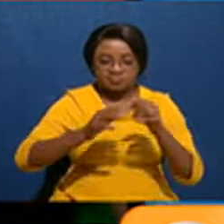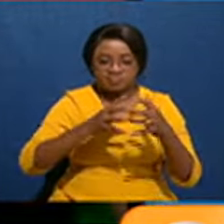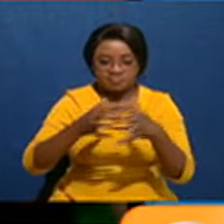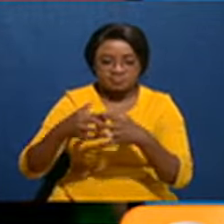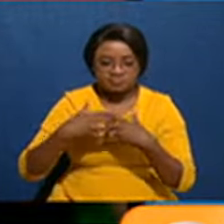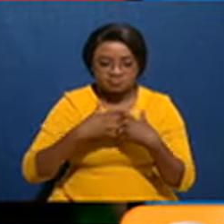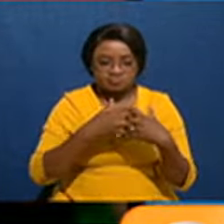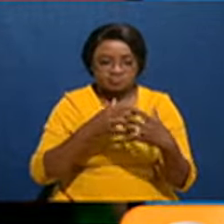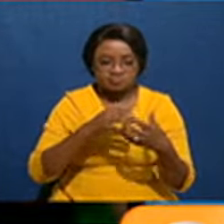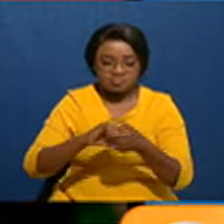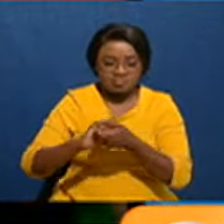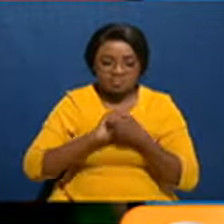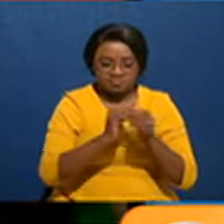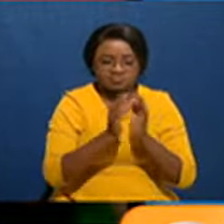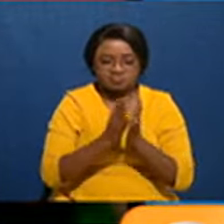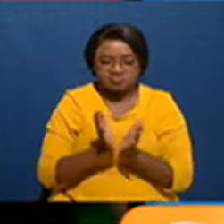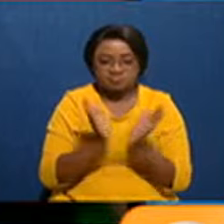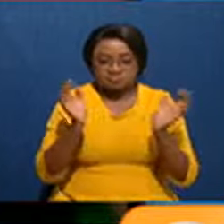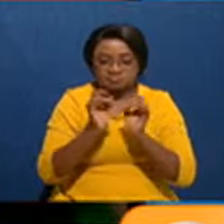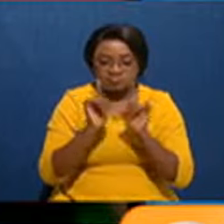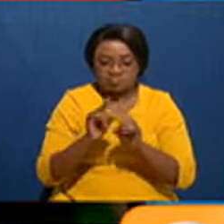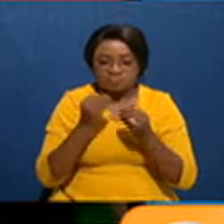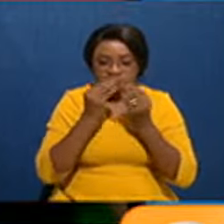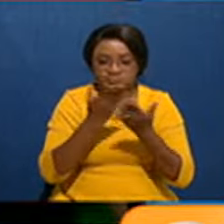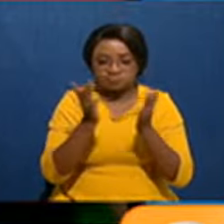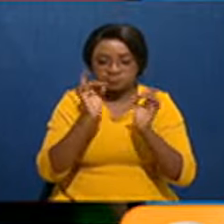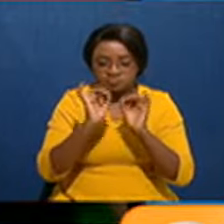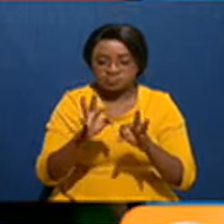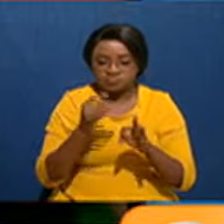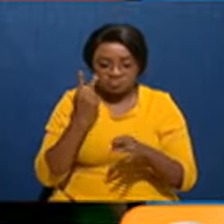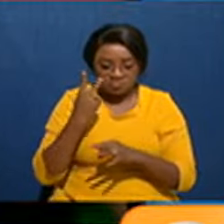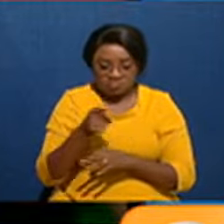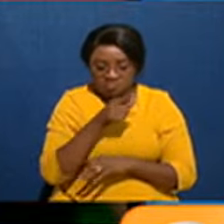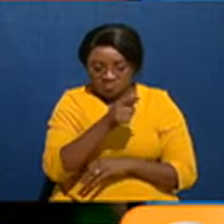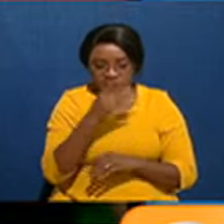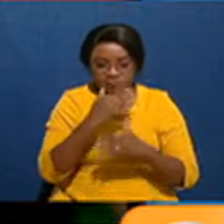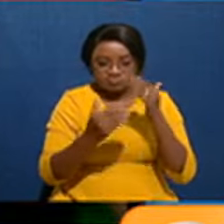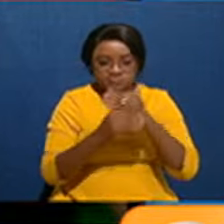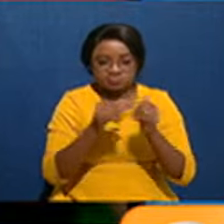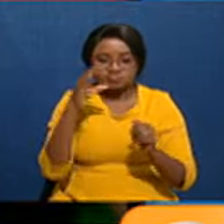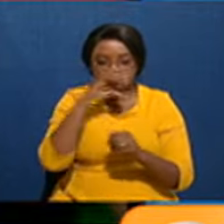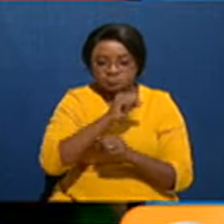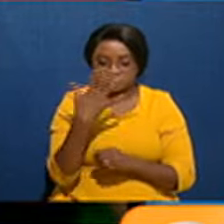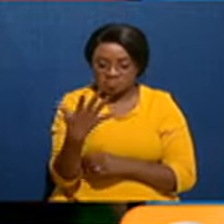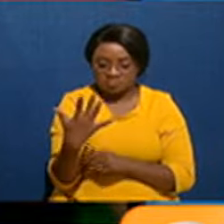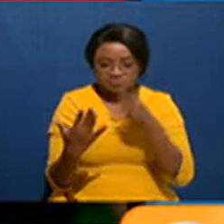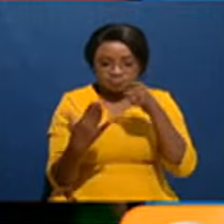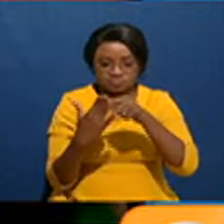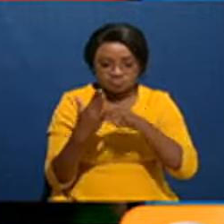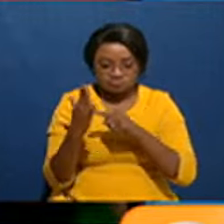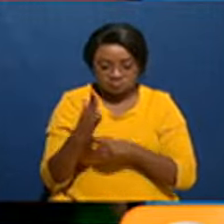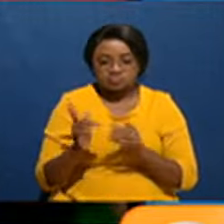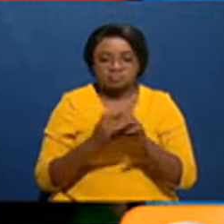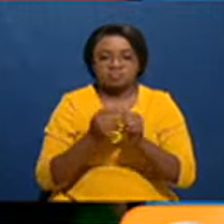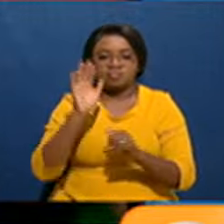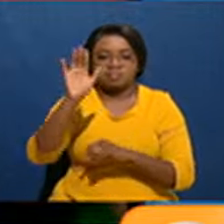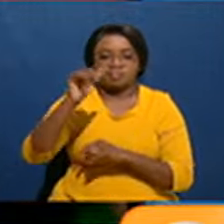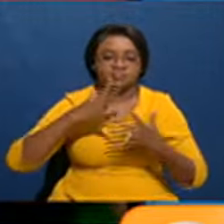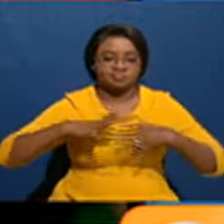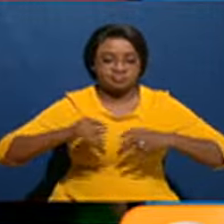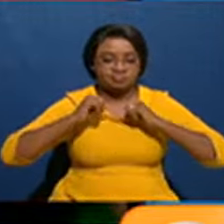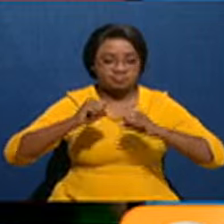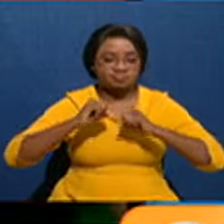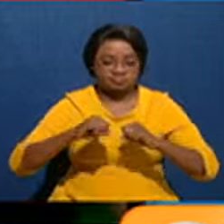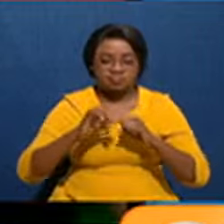them, if you see a building that is lacking this paperwork, then you need to petition the authorities. If the building has to be retrofitted, we